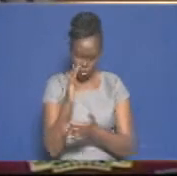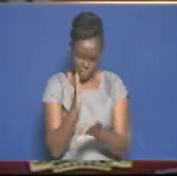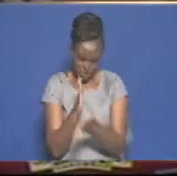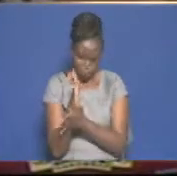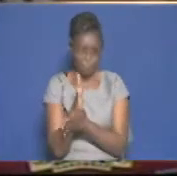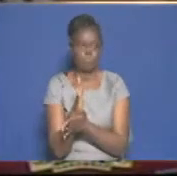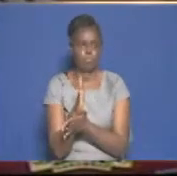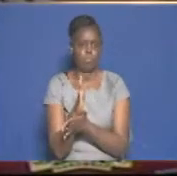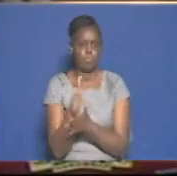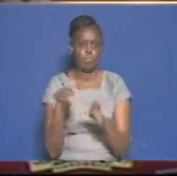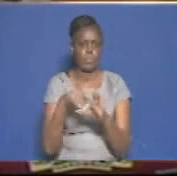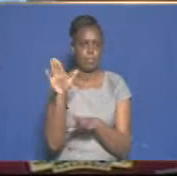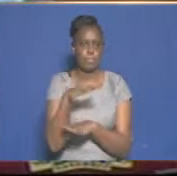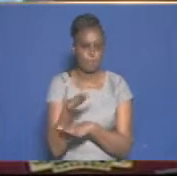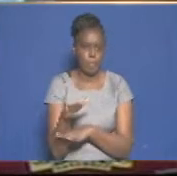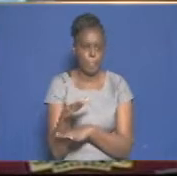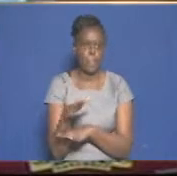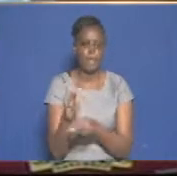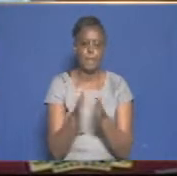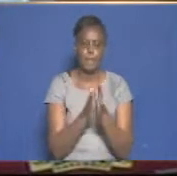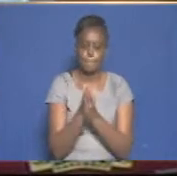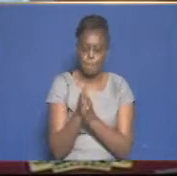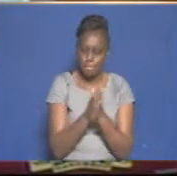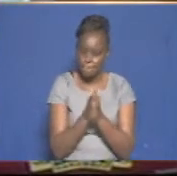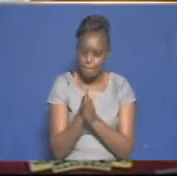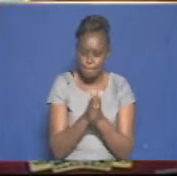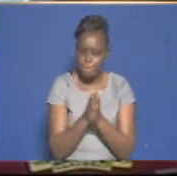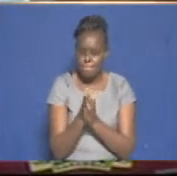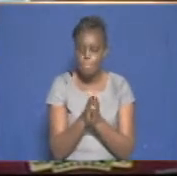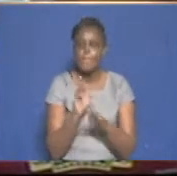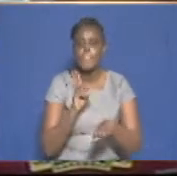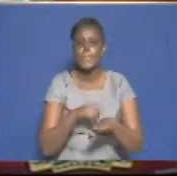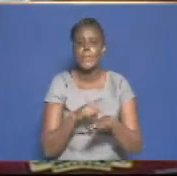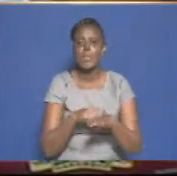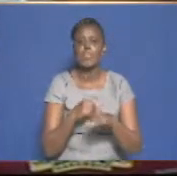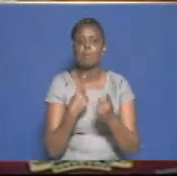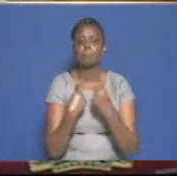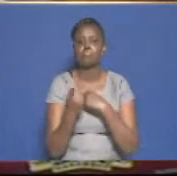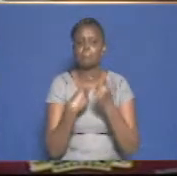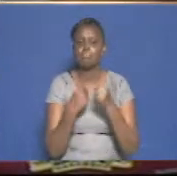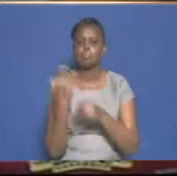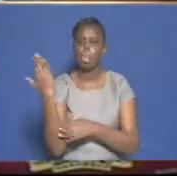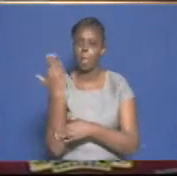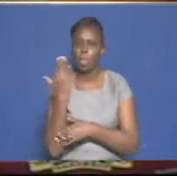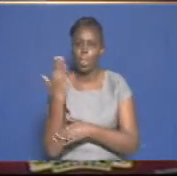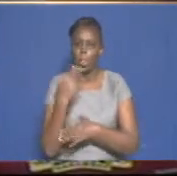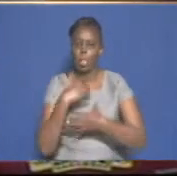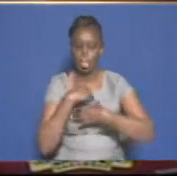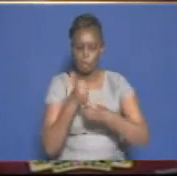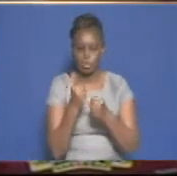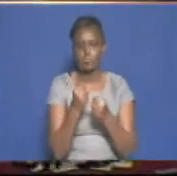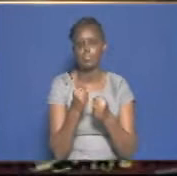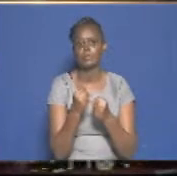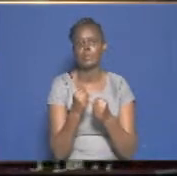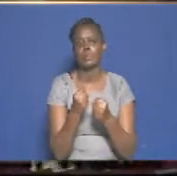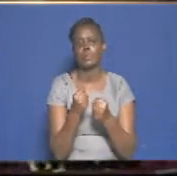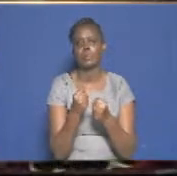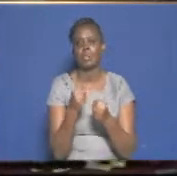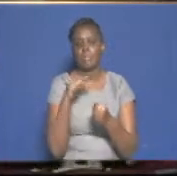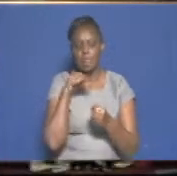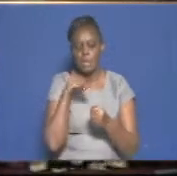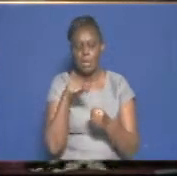Speaker. He was very versatile when he was on the floor of the House, Mr. Speaker. Jokoyo was friendly